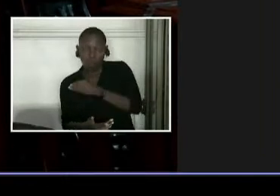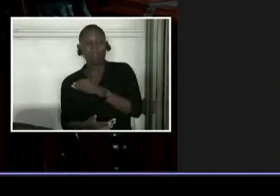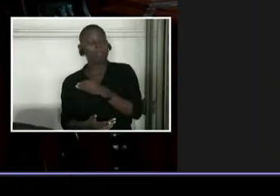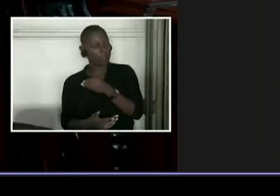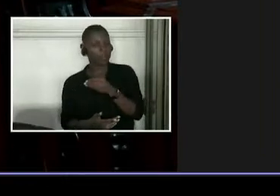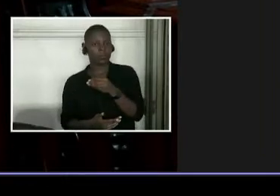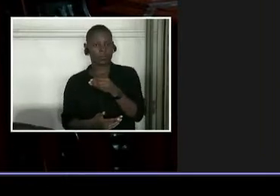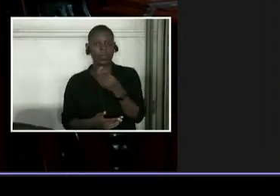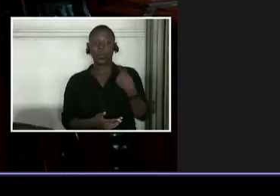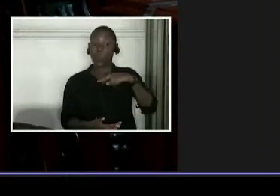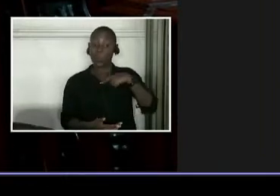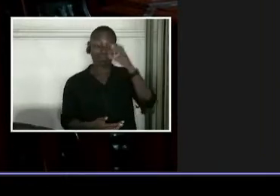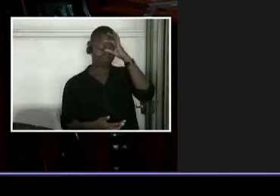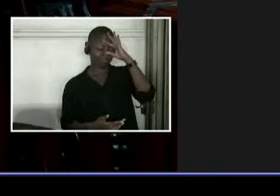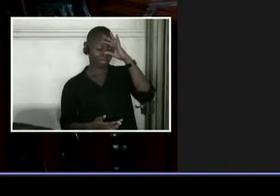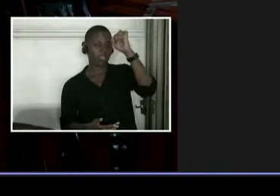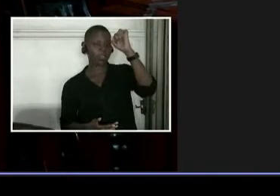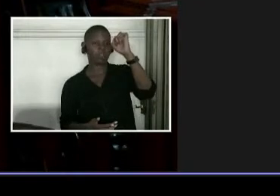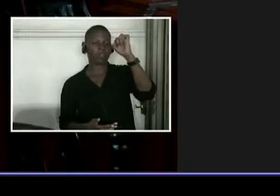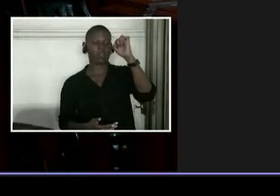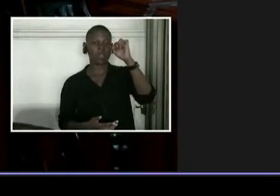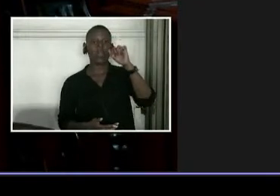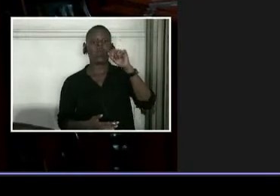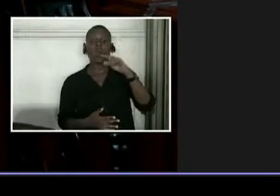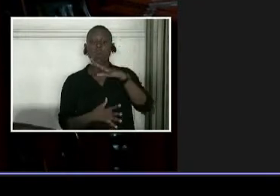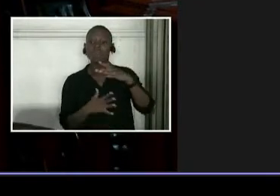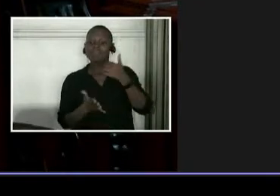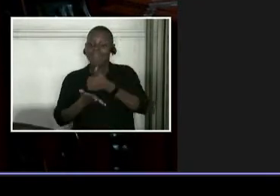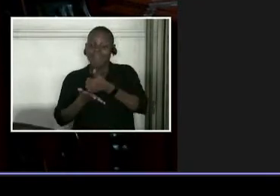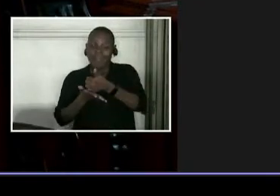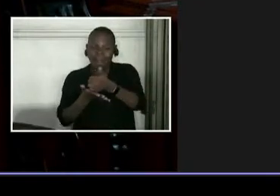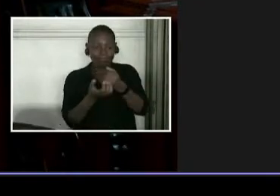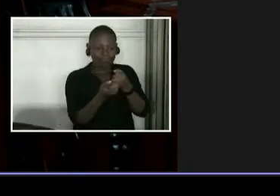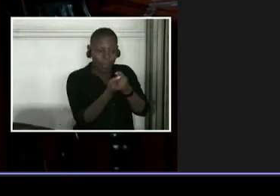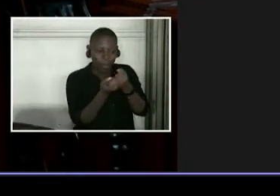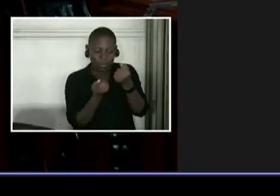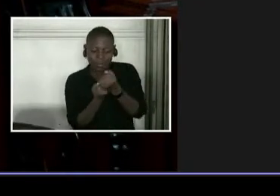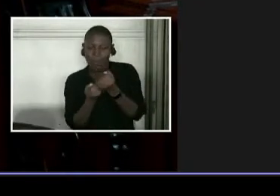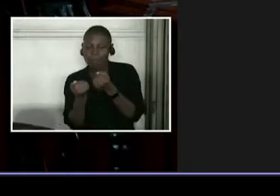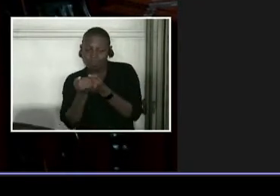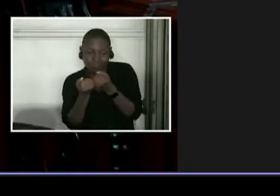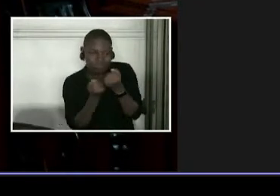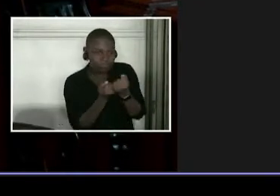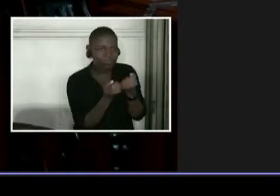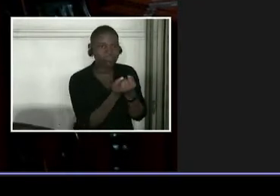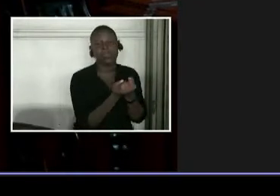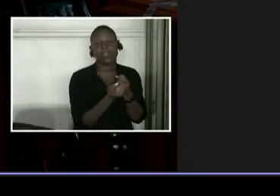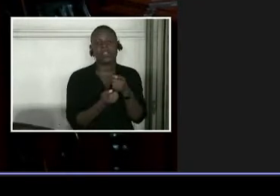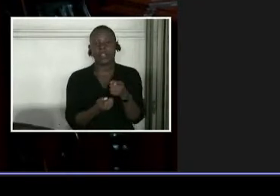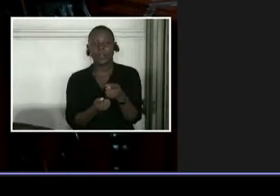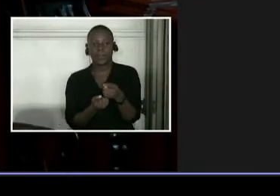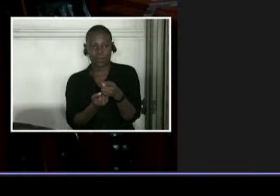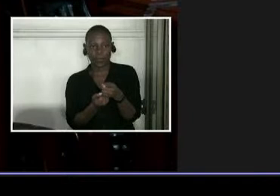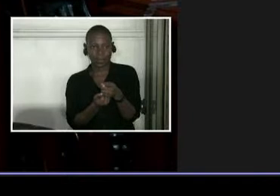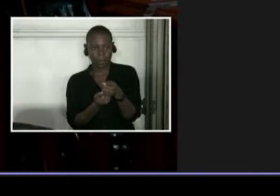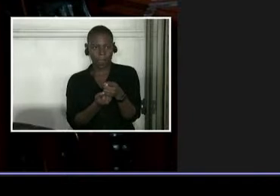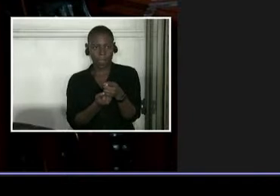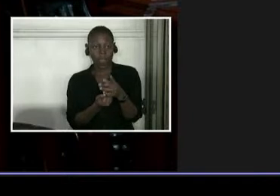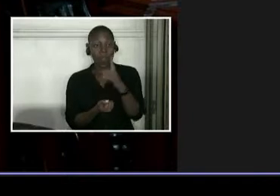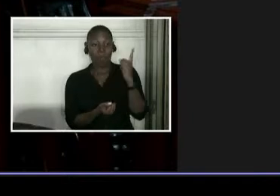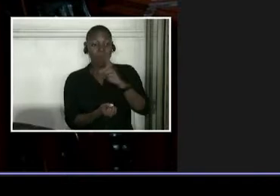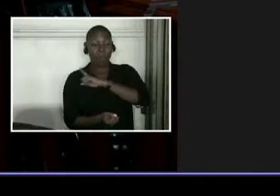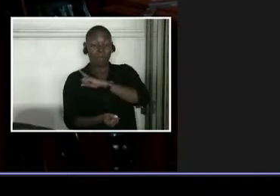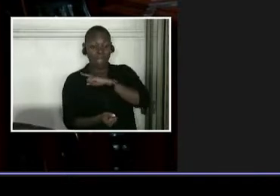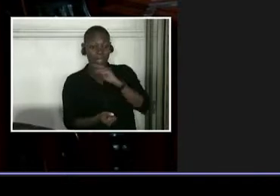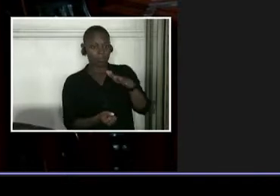believe it's time where the spirit of Ubuntu should prevail. History will judge us harshly if we prolong